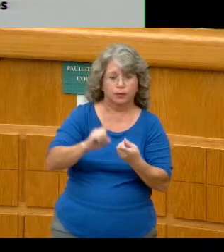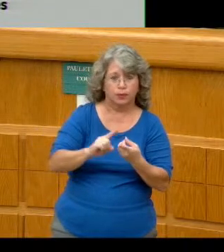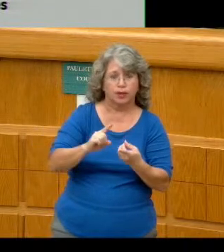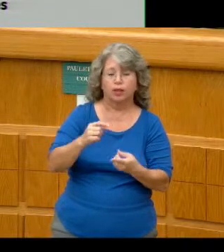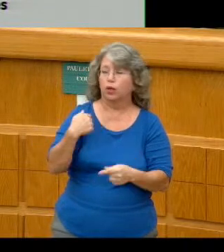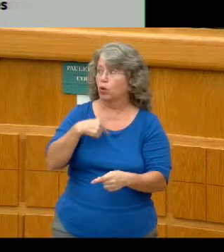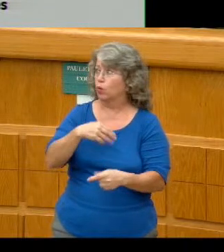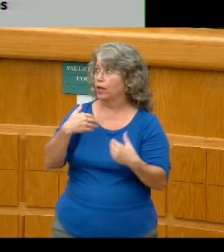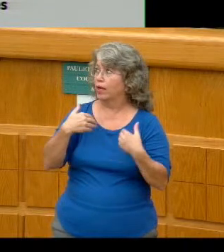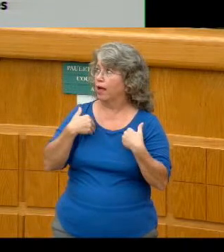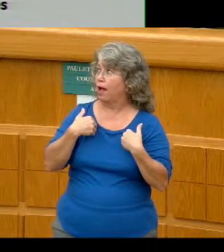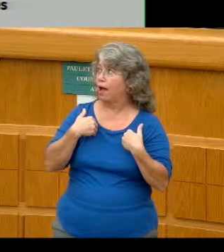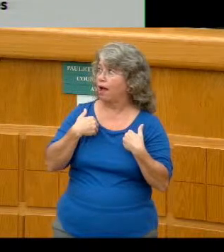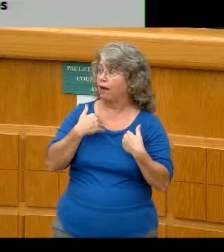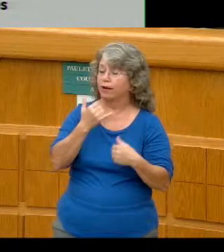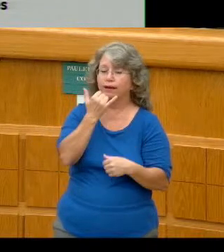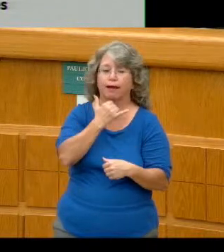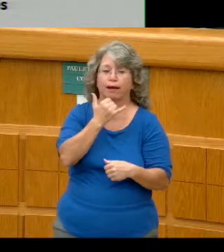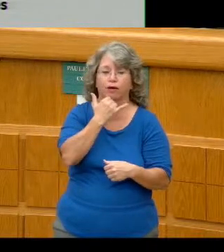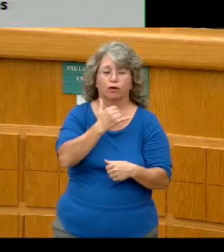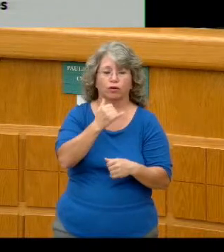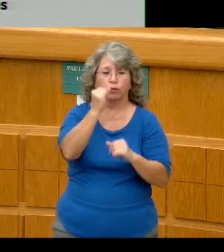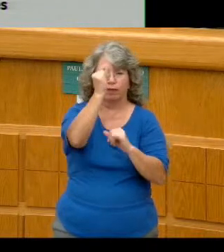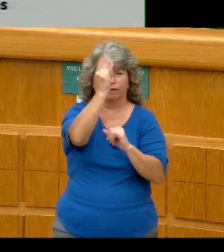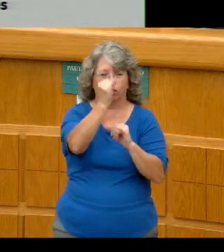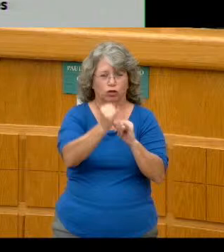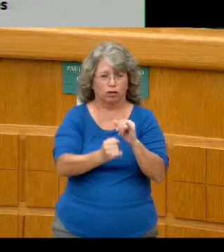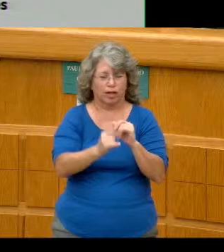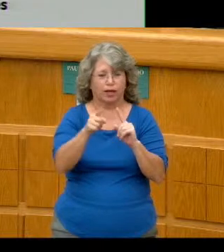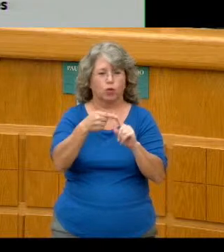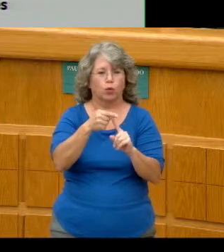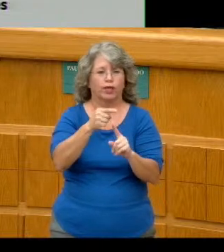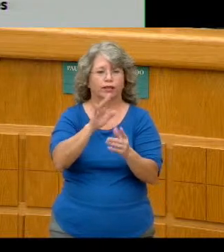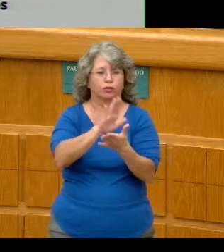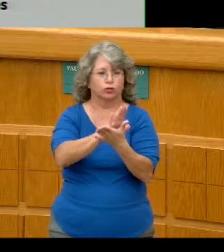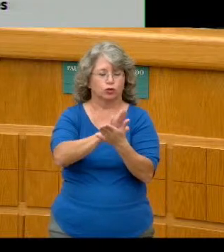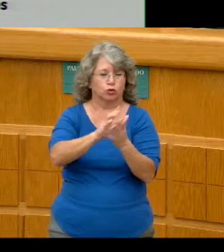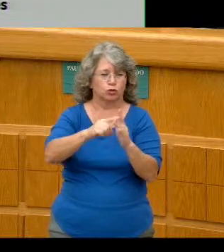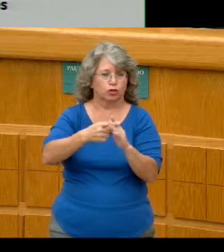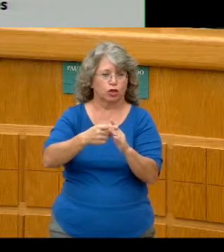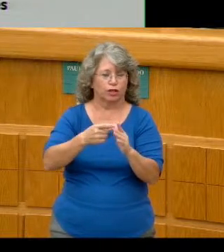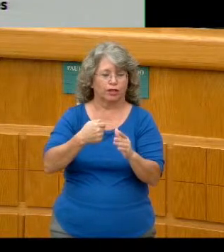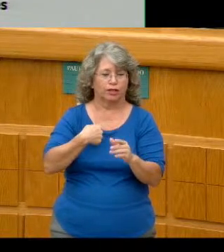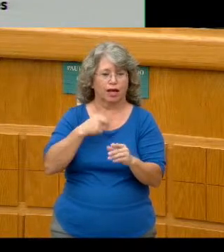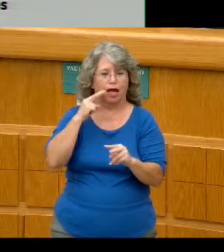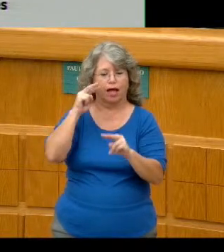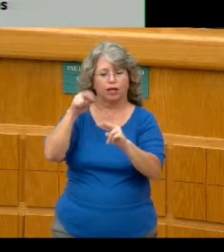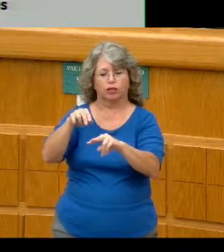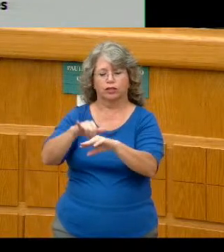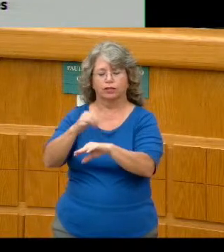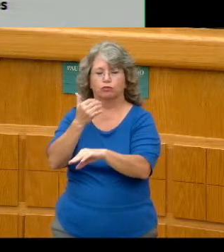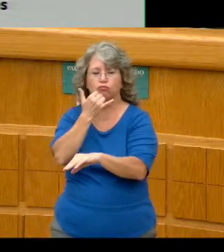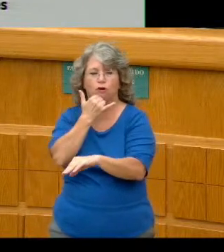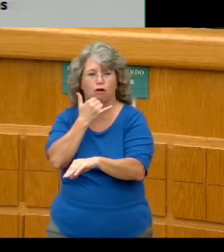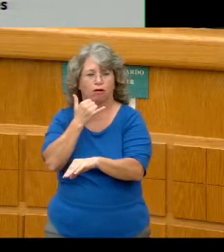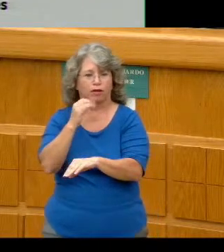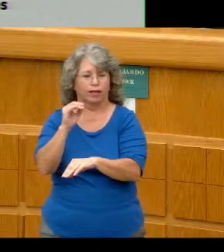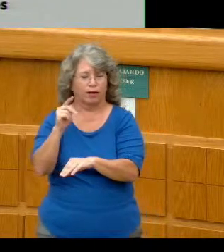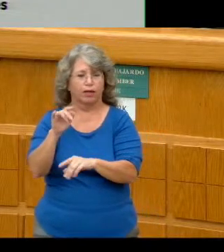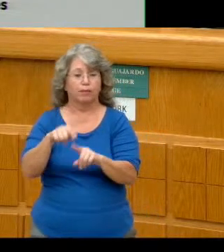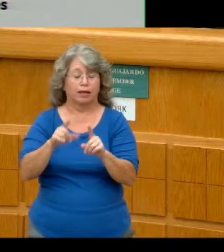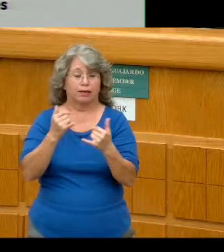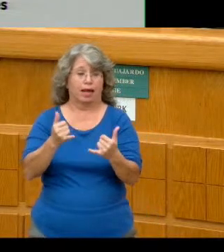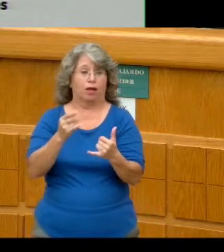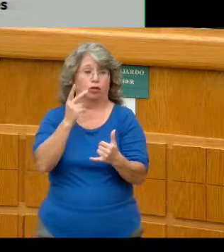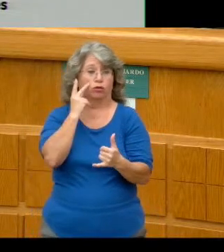line here about when remote schooling started. I was a week off because I looked at the wrong county, so I apologize for that. But now you can see there's a